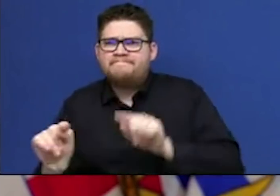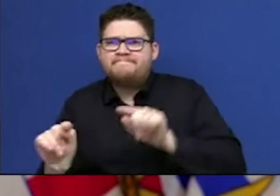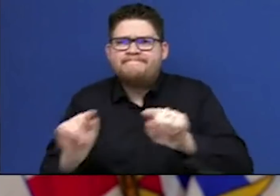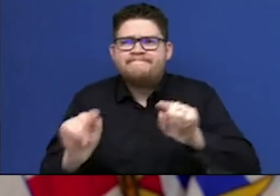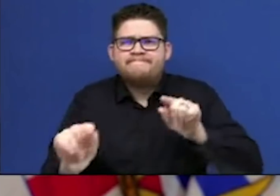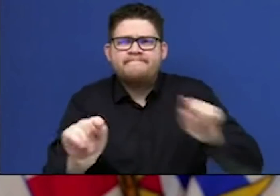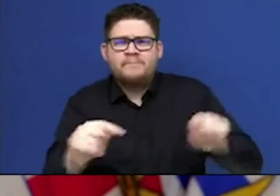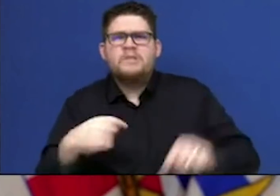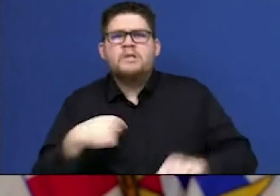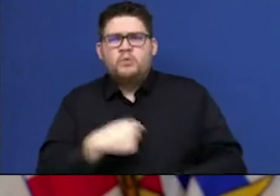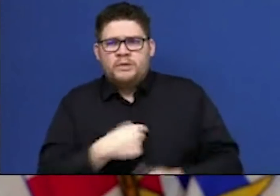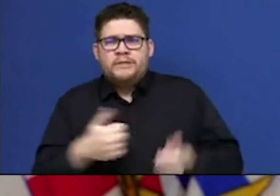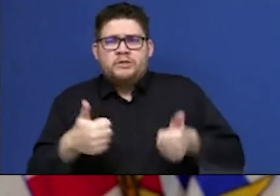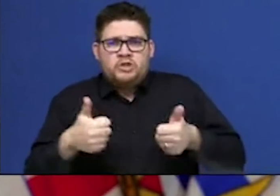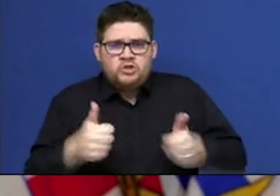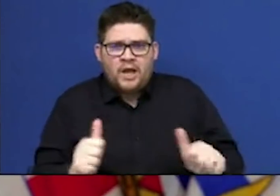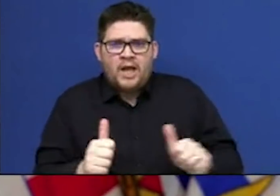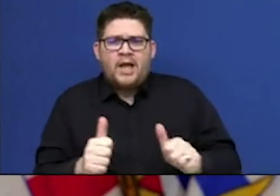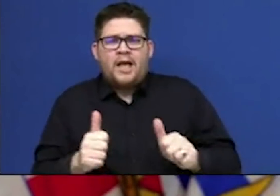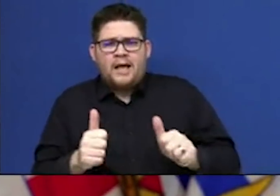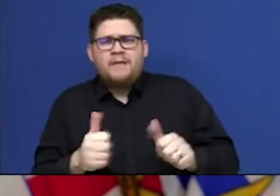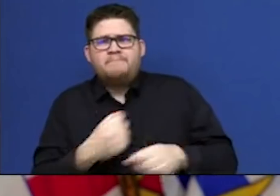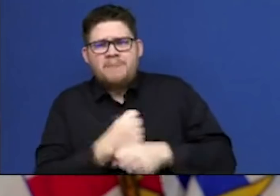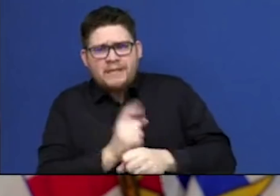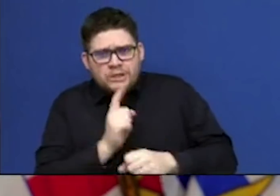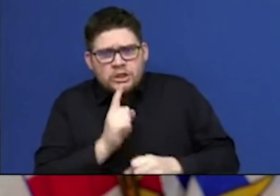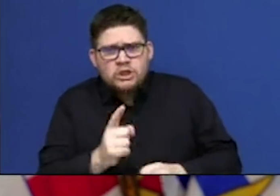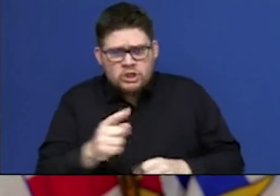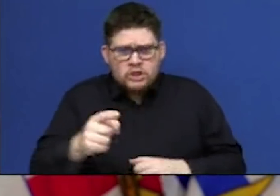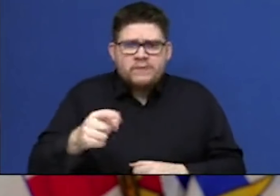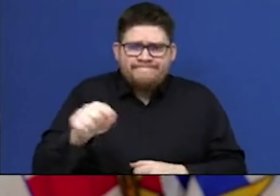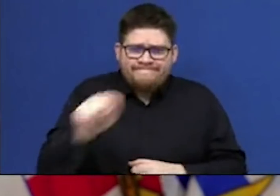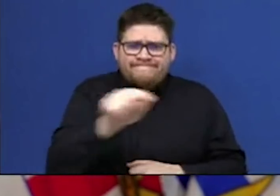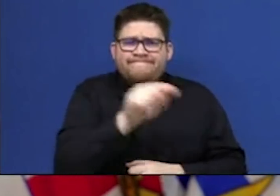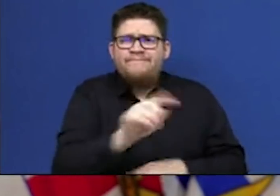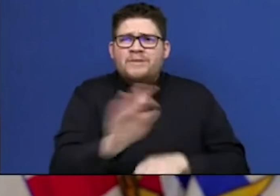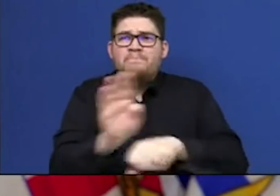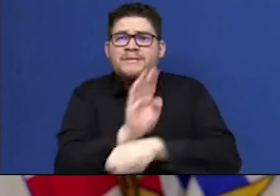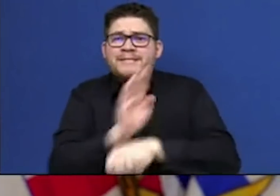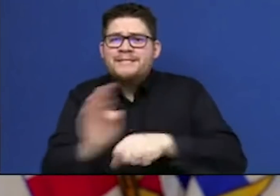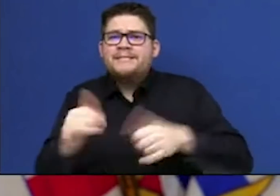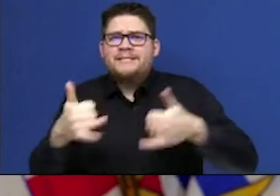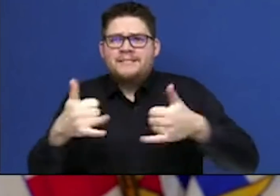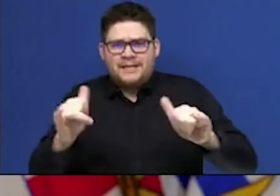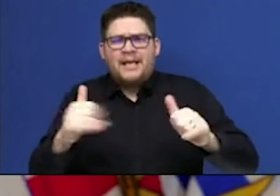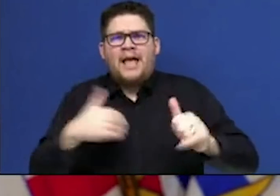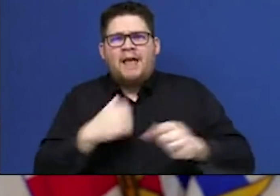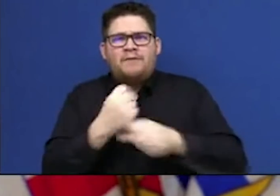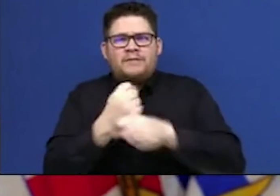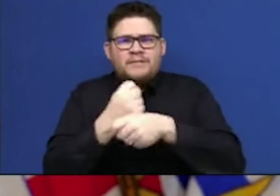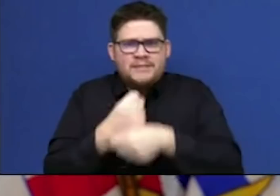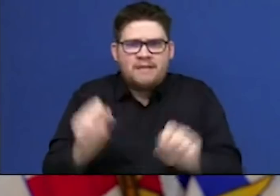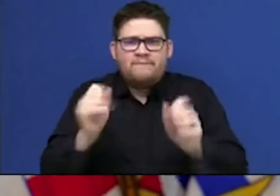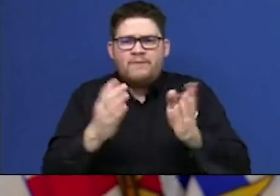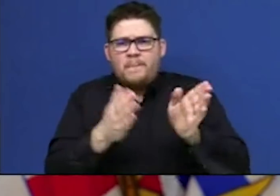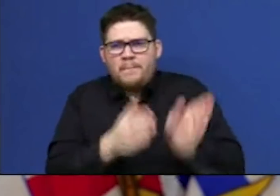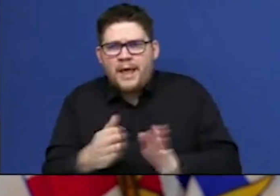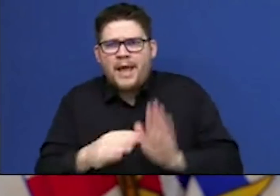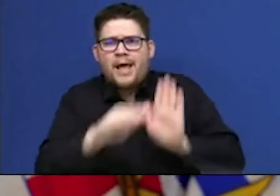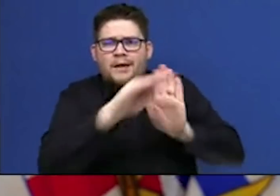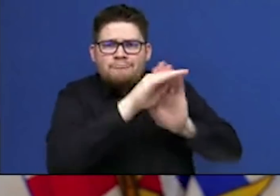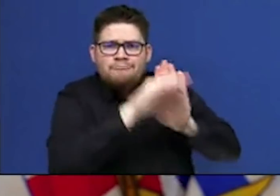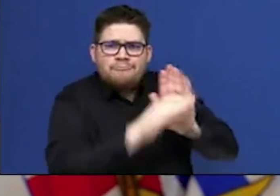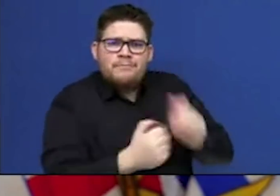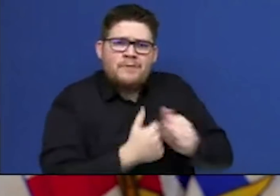safety plans are in place and people are following them. If you're unsure if this applies to you, then I'm asking